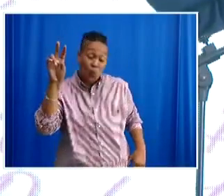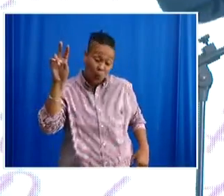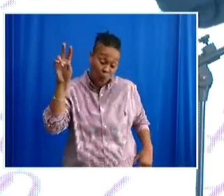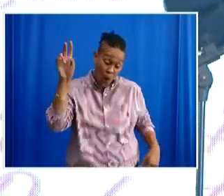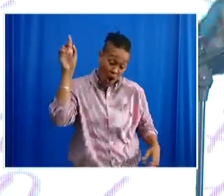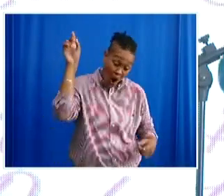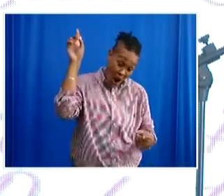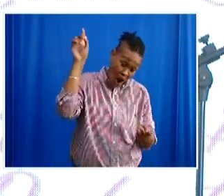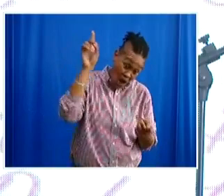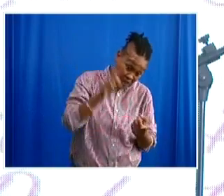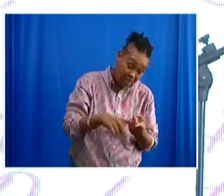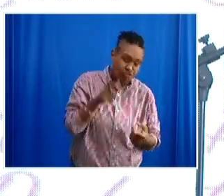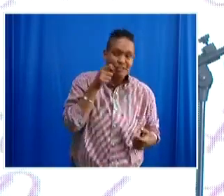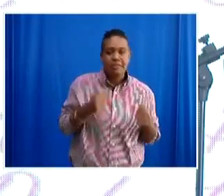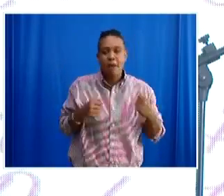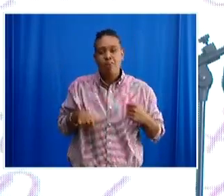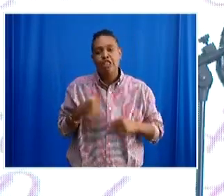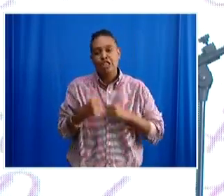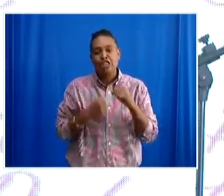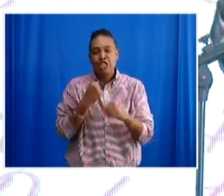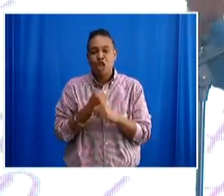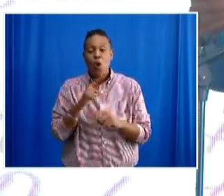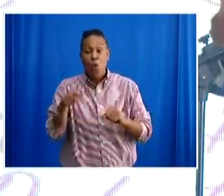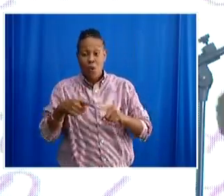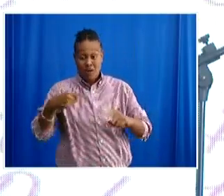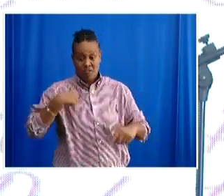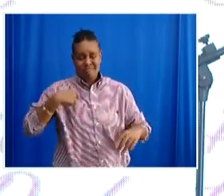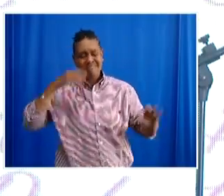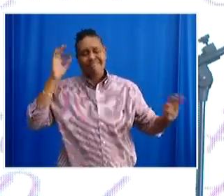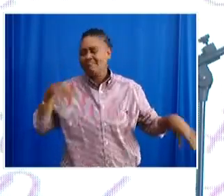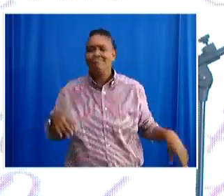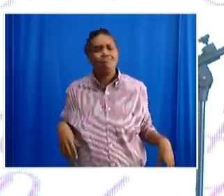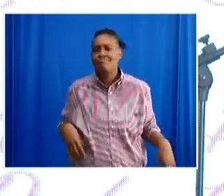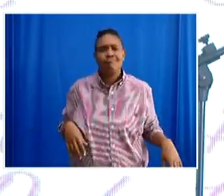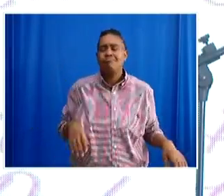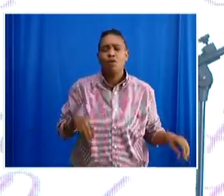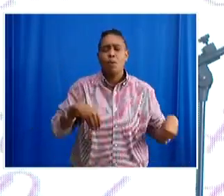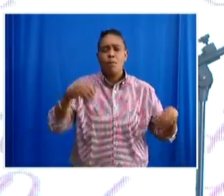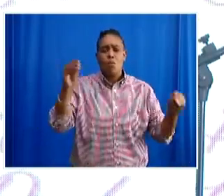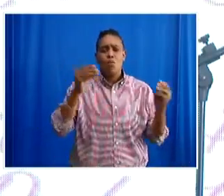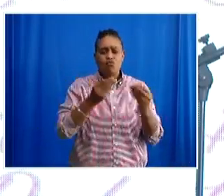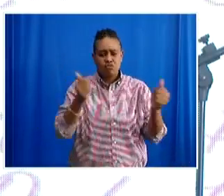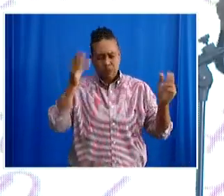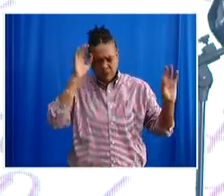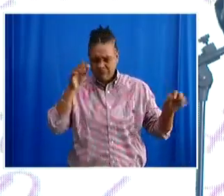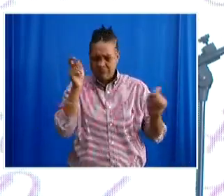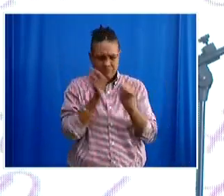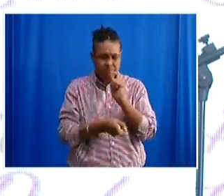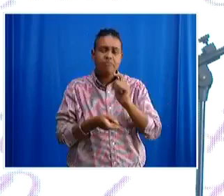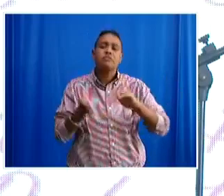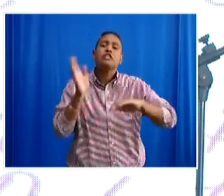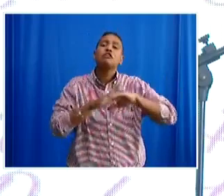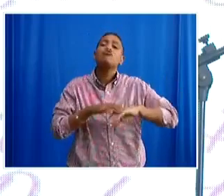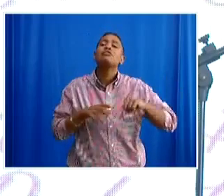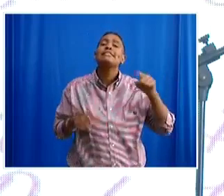until March of this year, when I moved the resolution in the House of Representatives to increase the limit